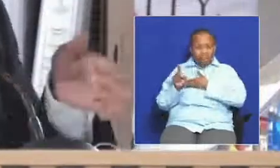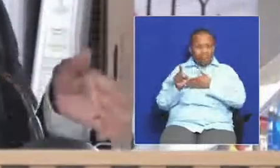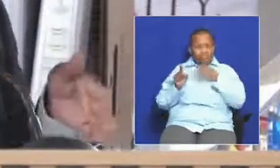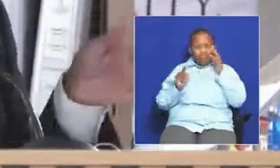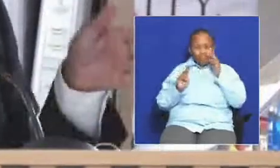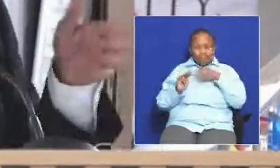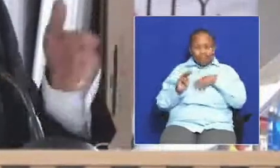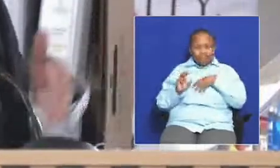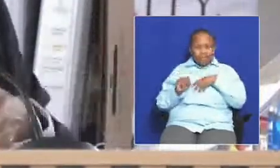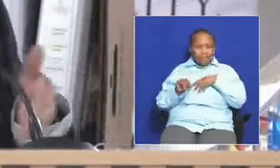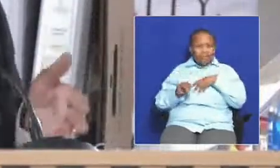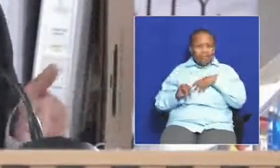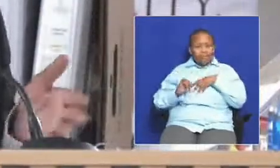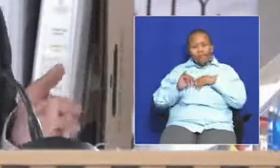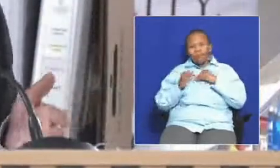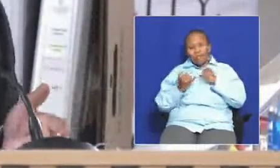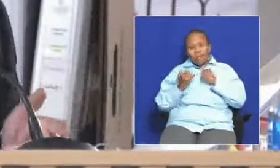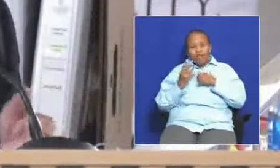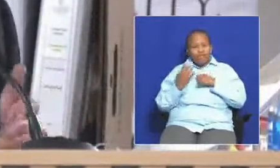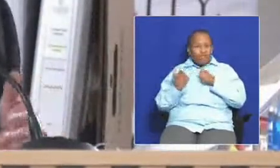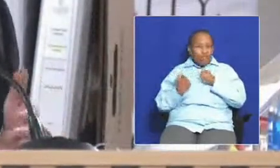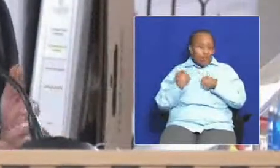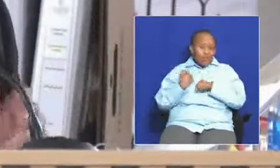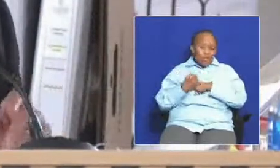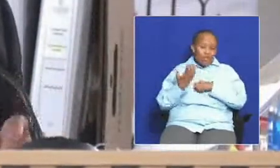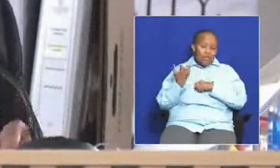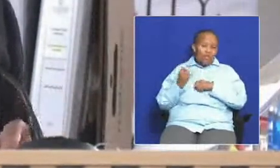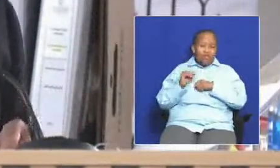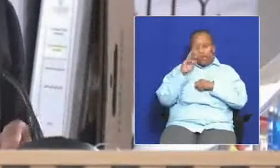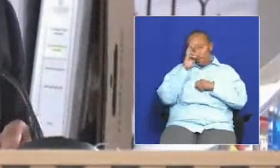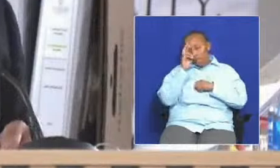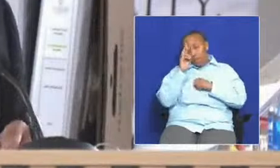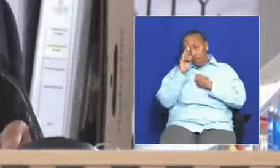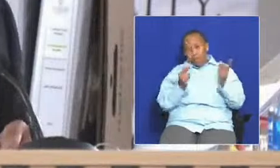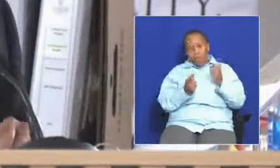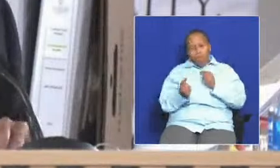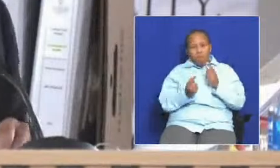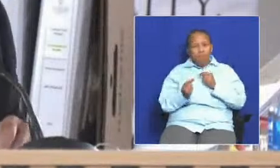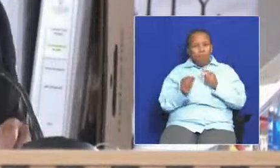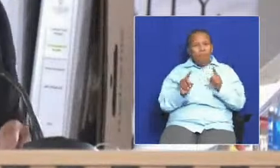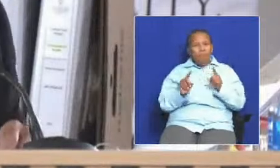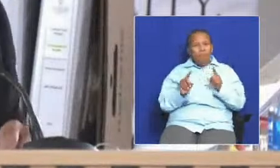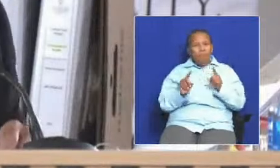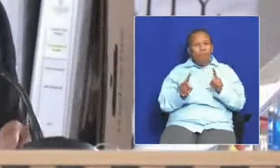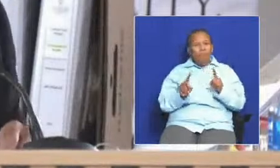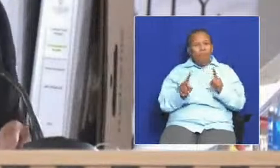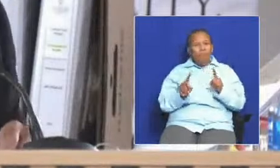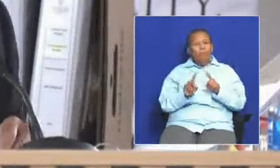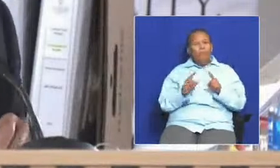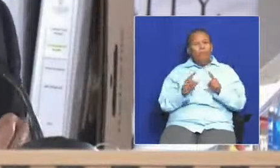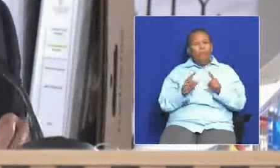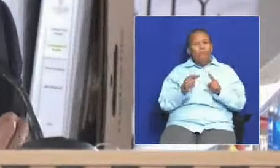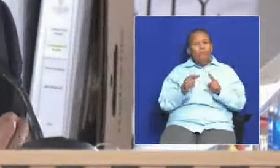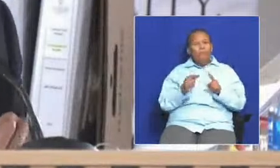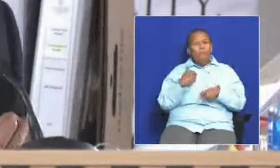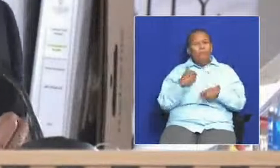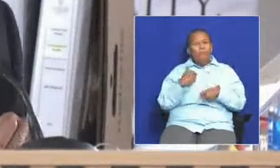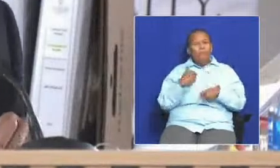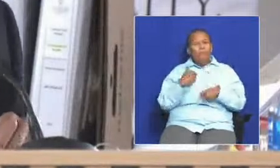went through this exercise, saw the car and everything. I wanted to see, has anything triggered your memory